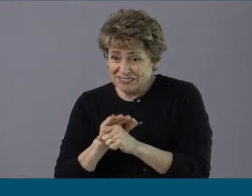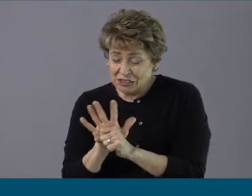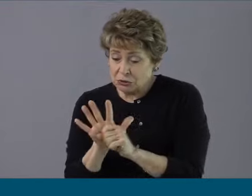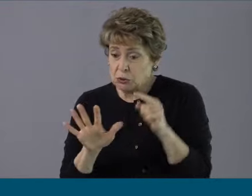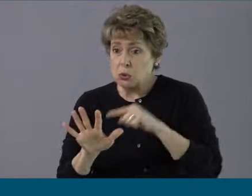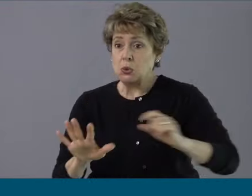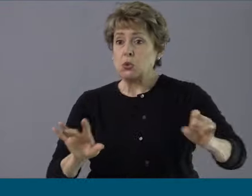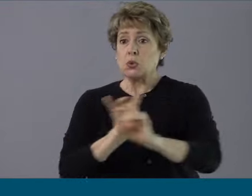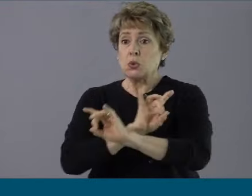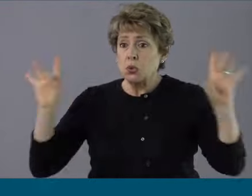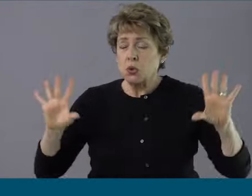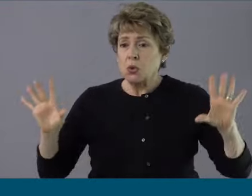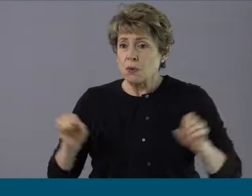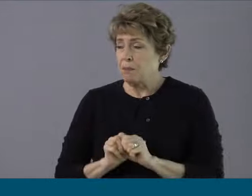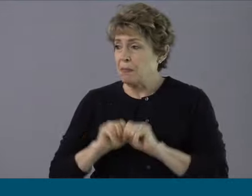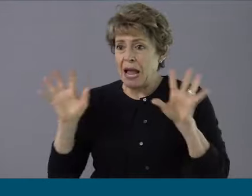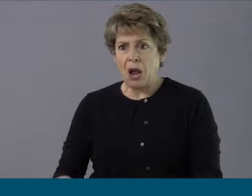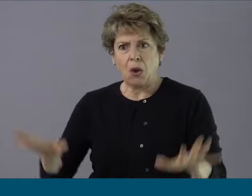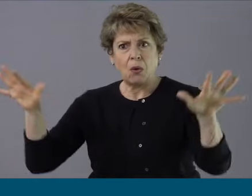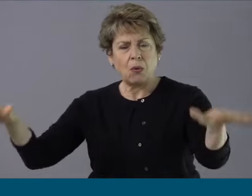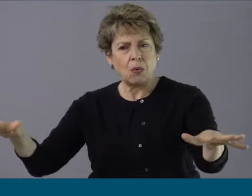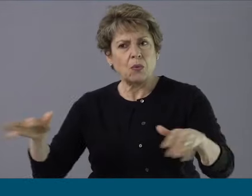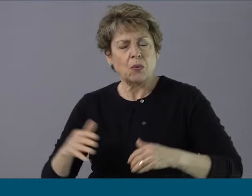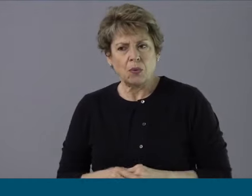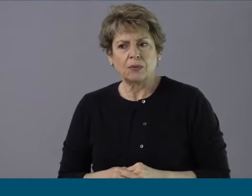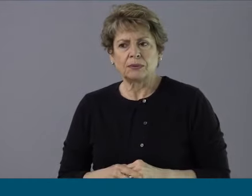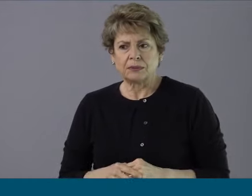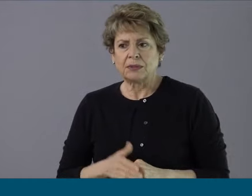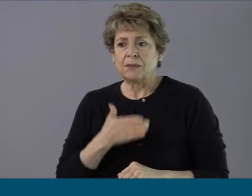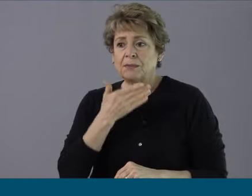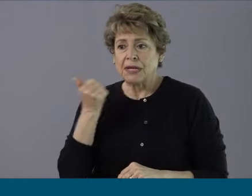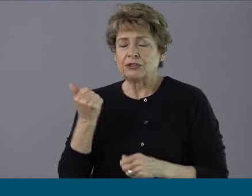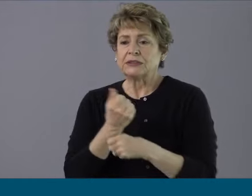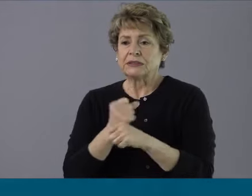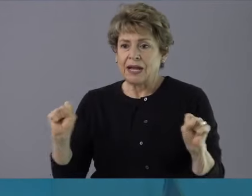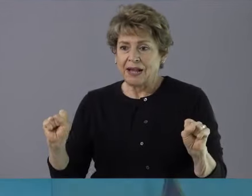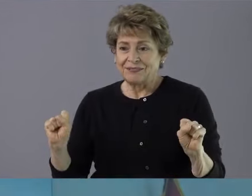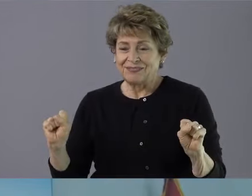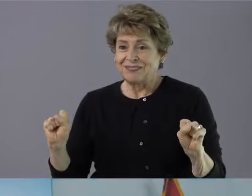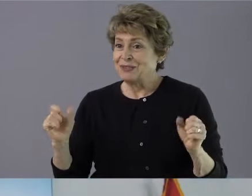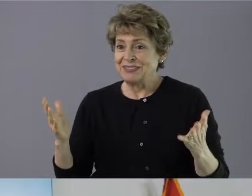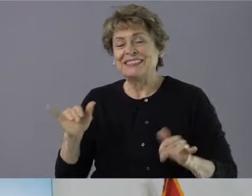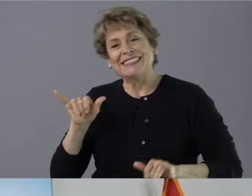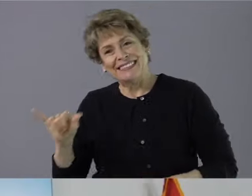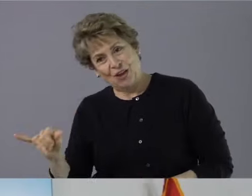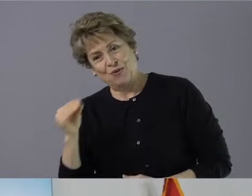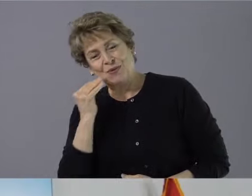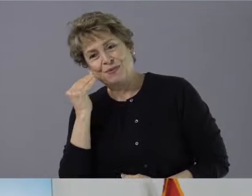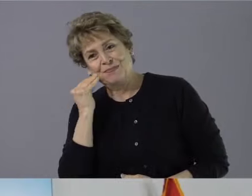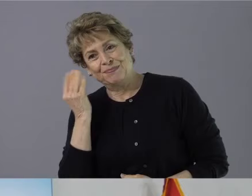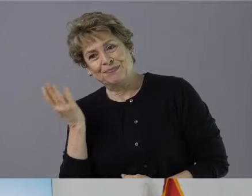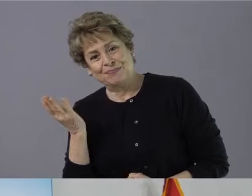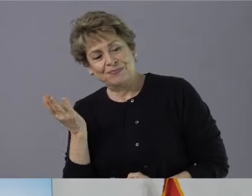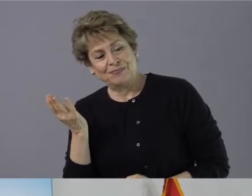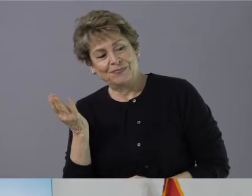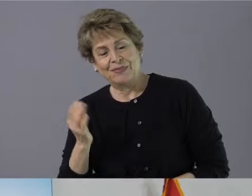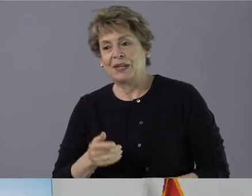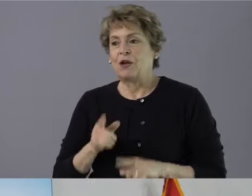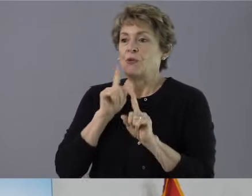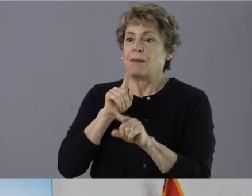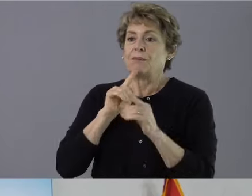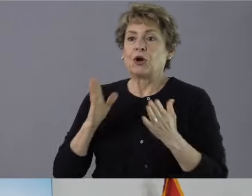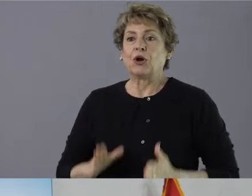at home. And with that, let's move to questions. We'll start up front